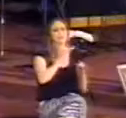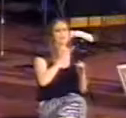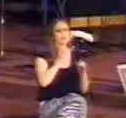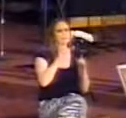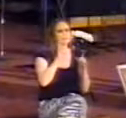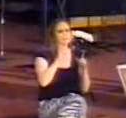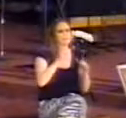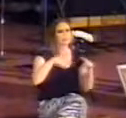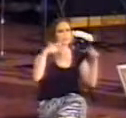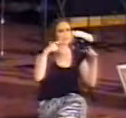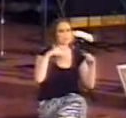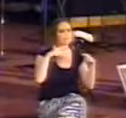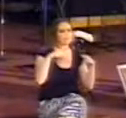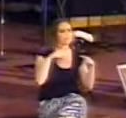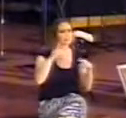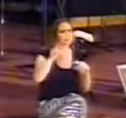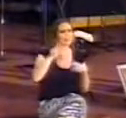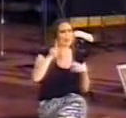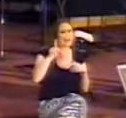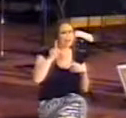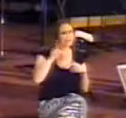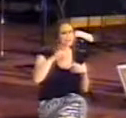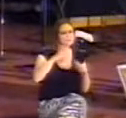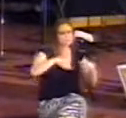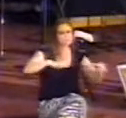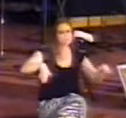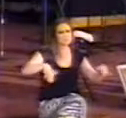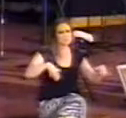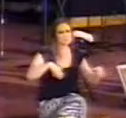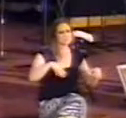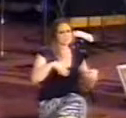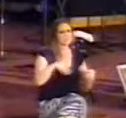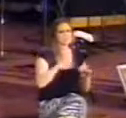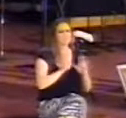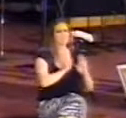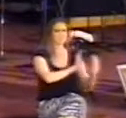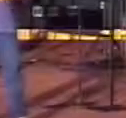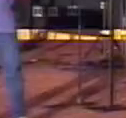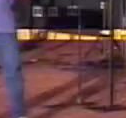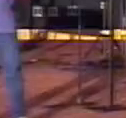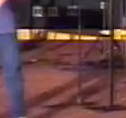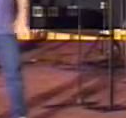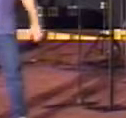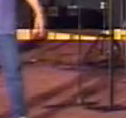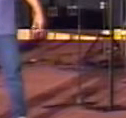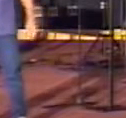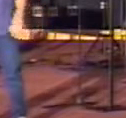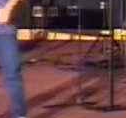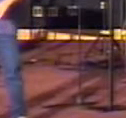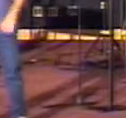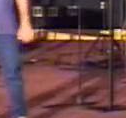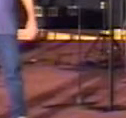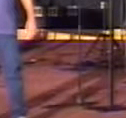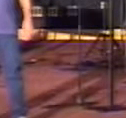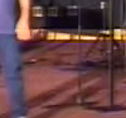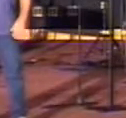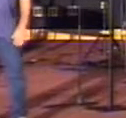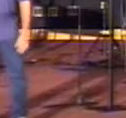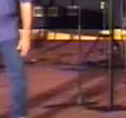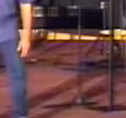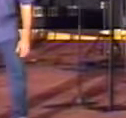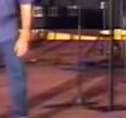me. No, he invited them, didn't he? Oh, he said, stop it. Let them come around here. Could you see the kids jumping